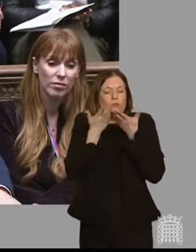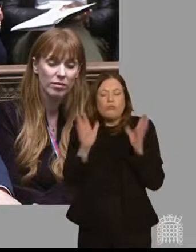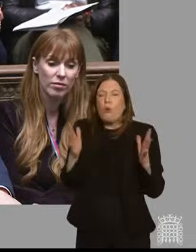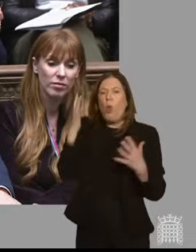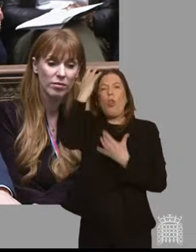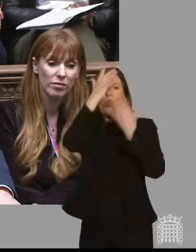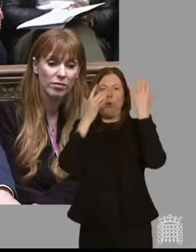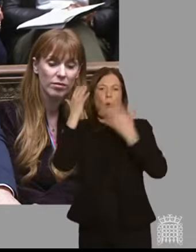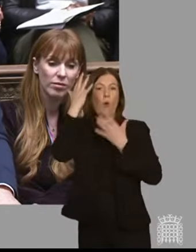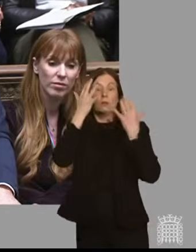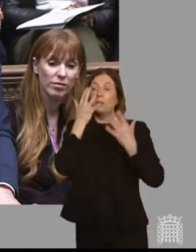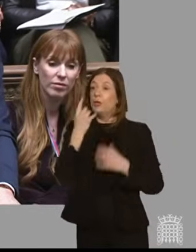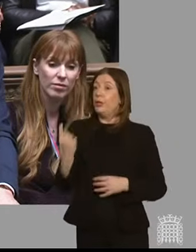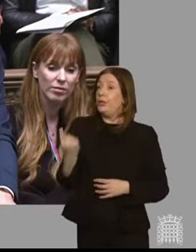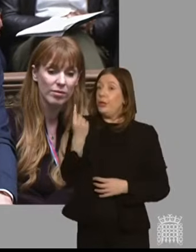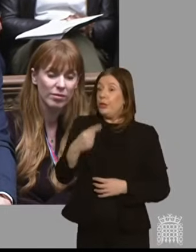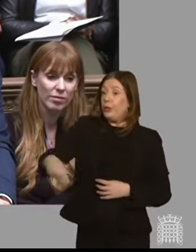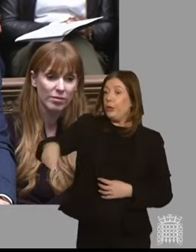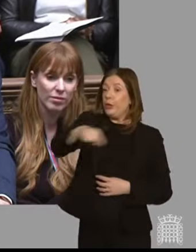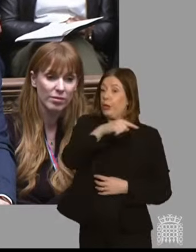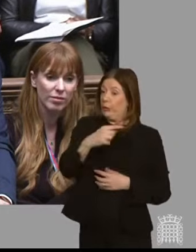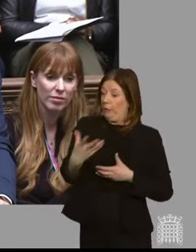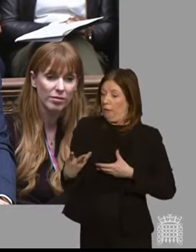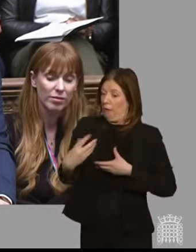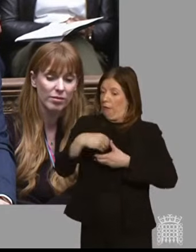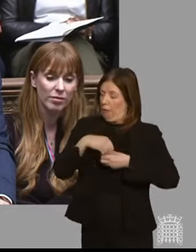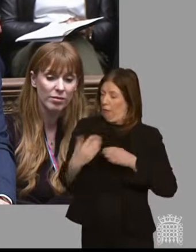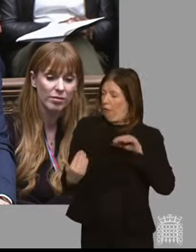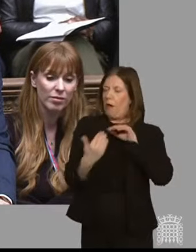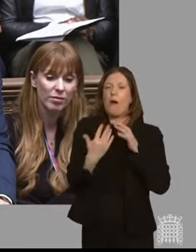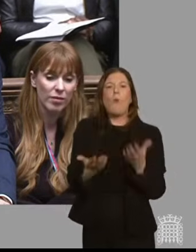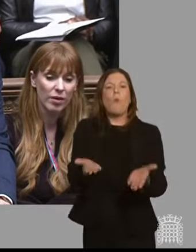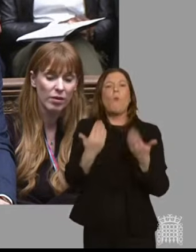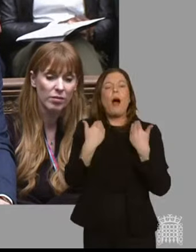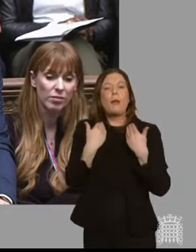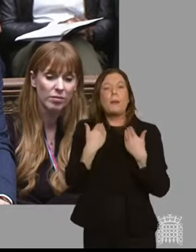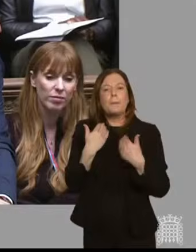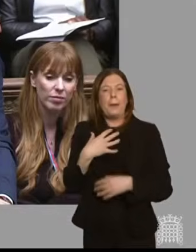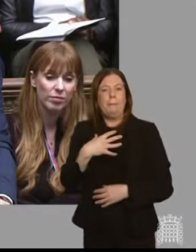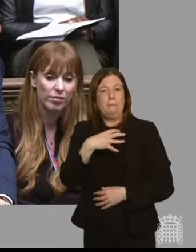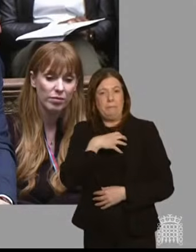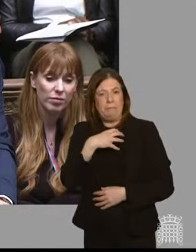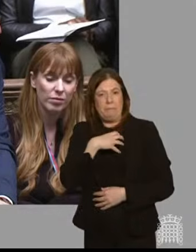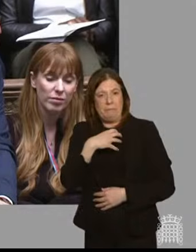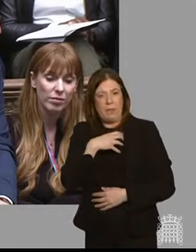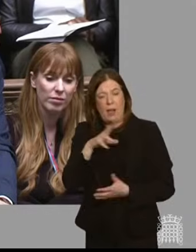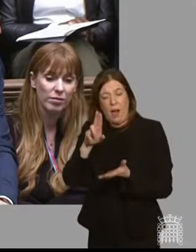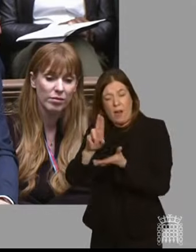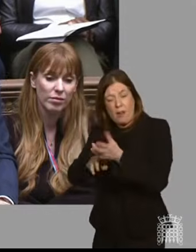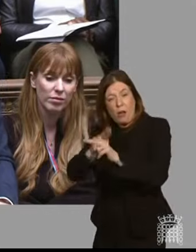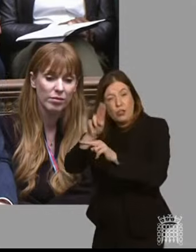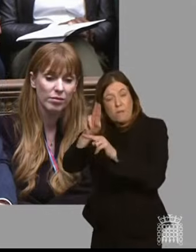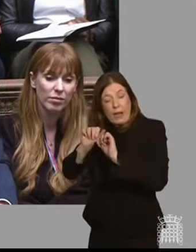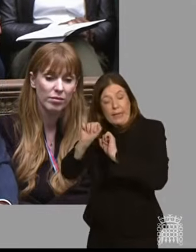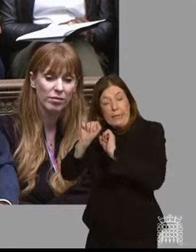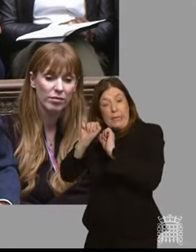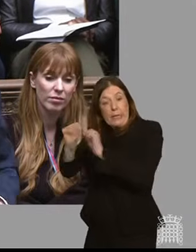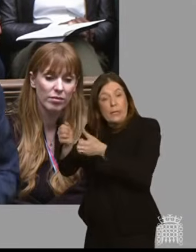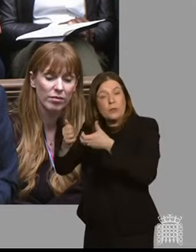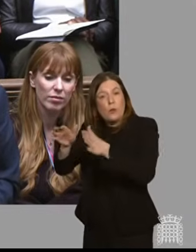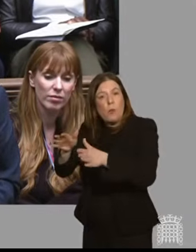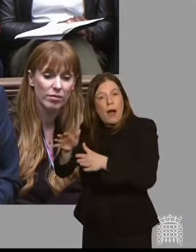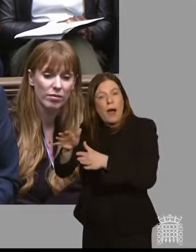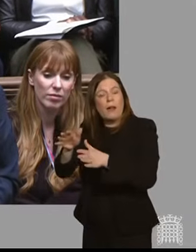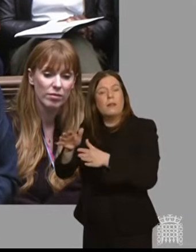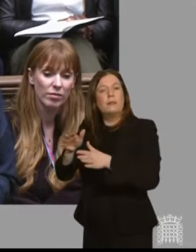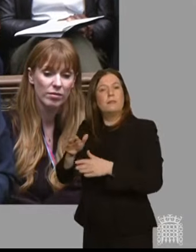our values. This is the same Nigel Farage who said he agreed with the basic premise of Enoch Powell's